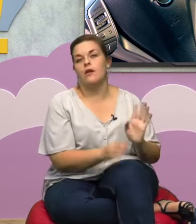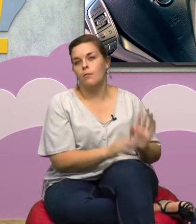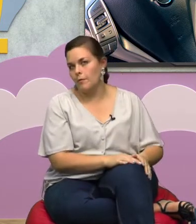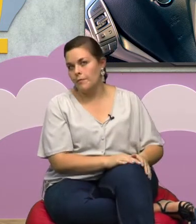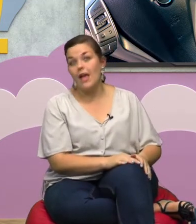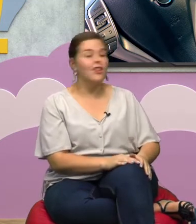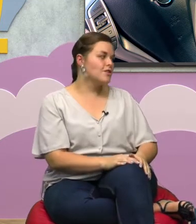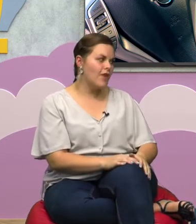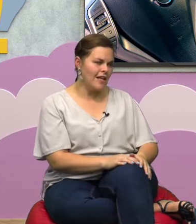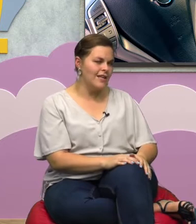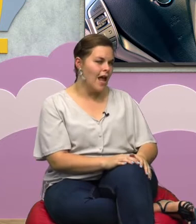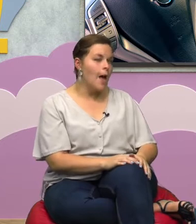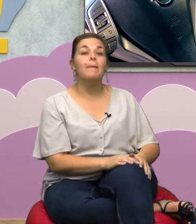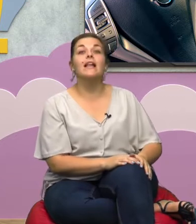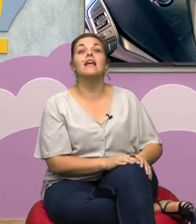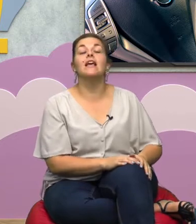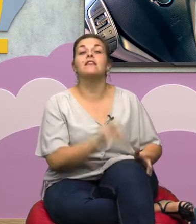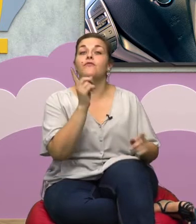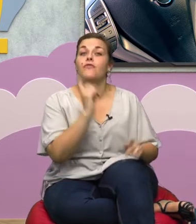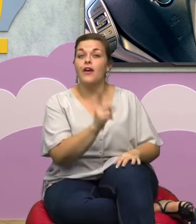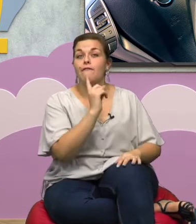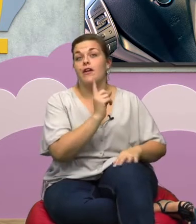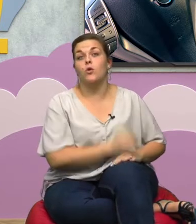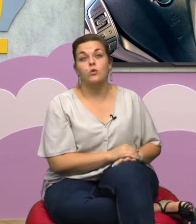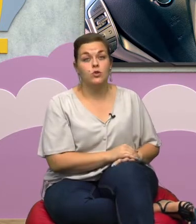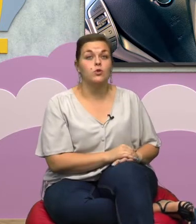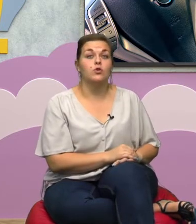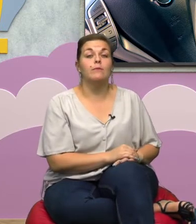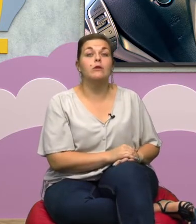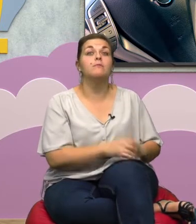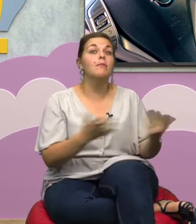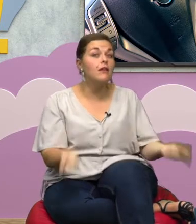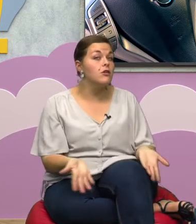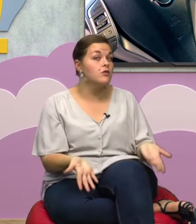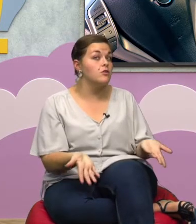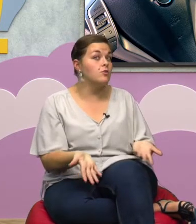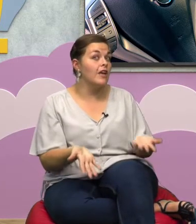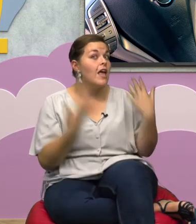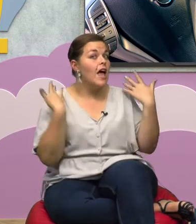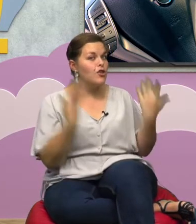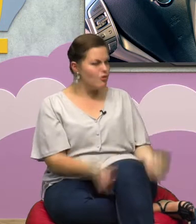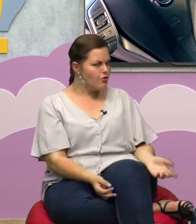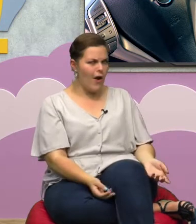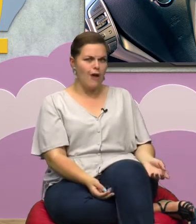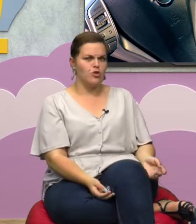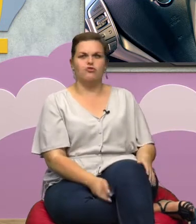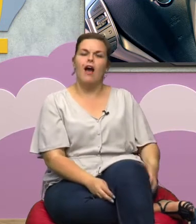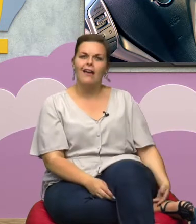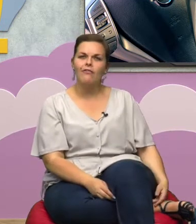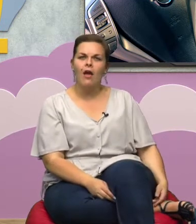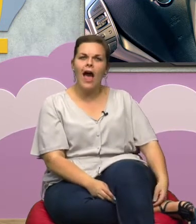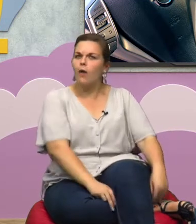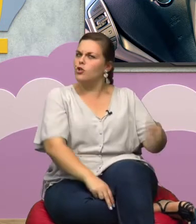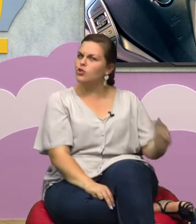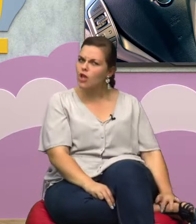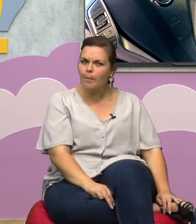the steering wheel. It looks fun but it is very very naughty to do so because maybe the car starts moving and you don't know how to drive.